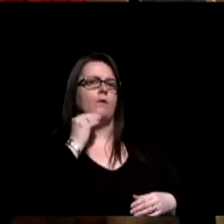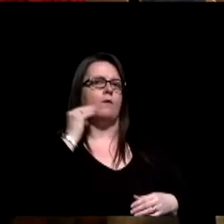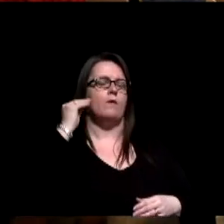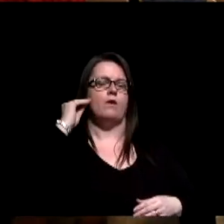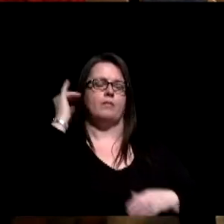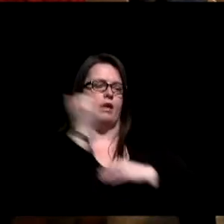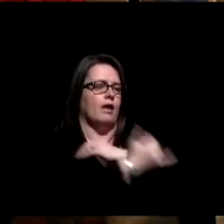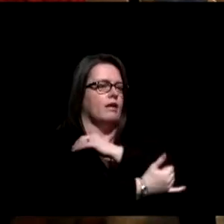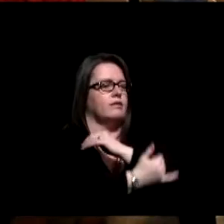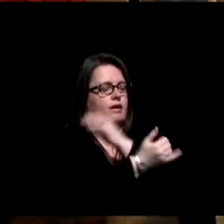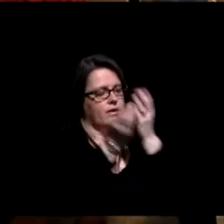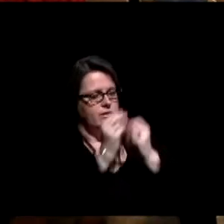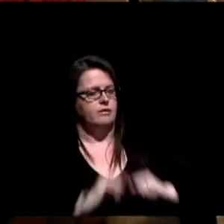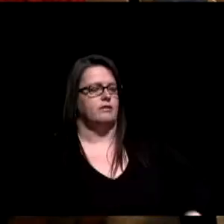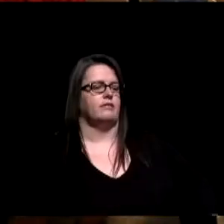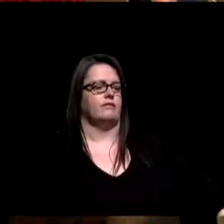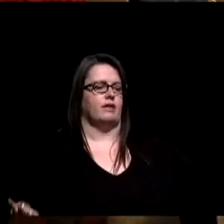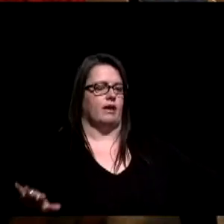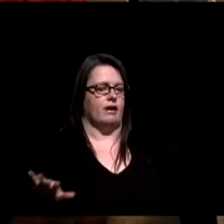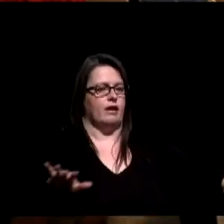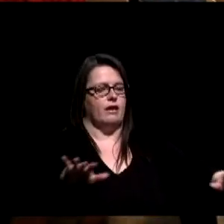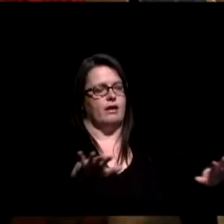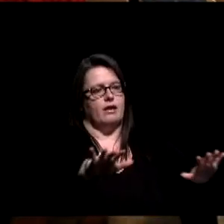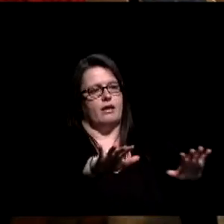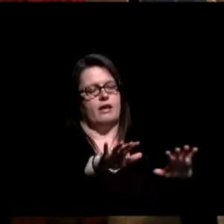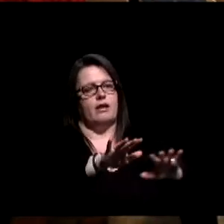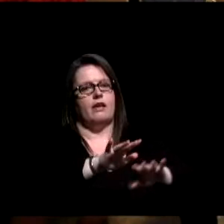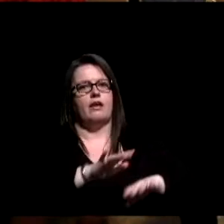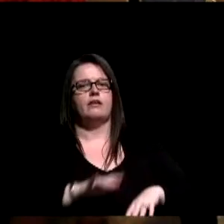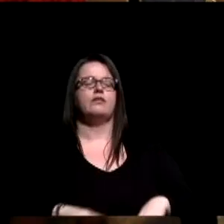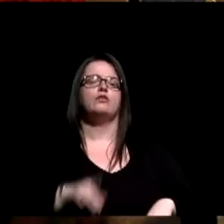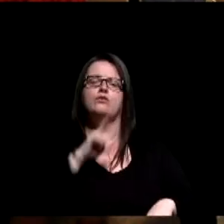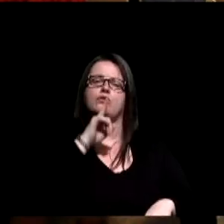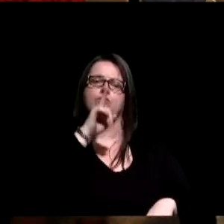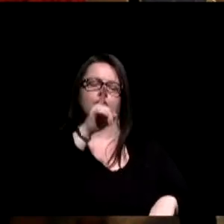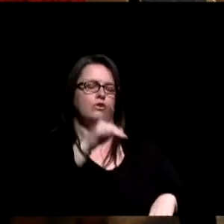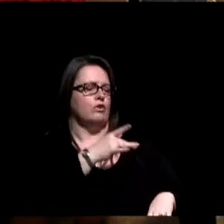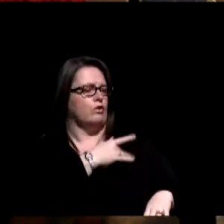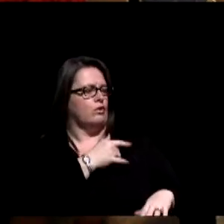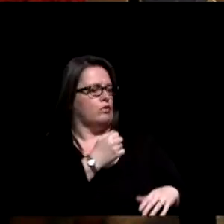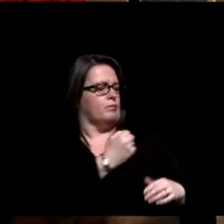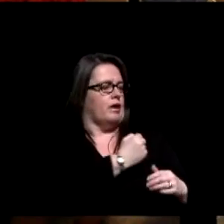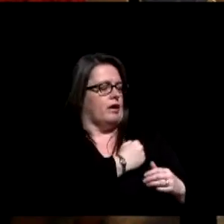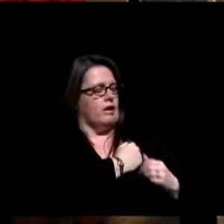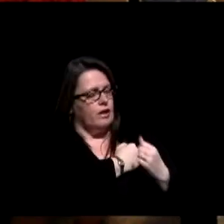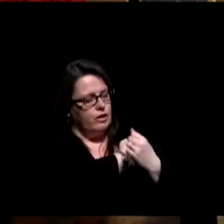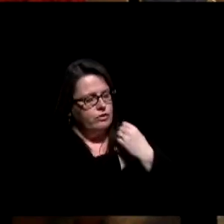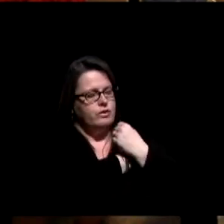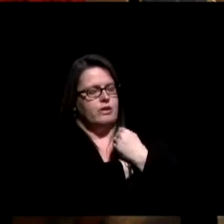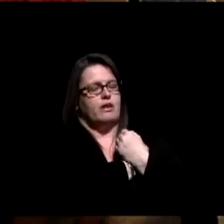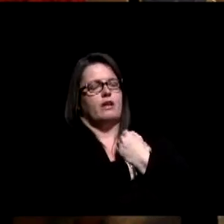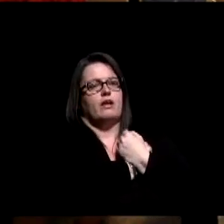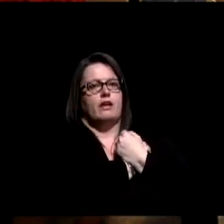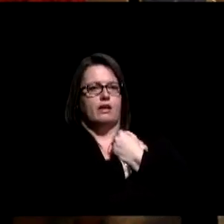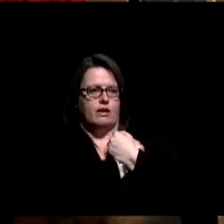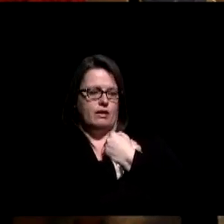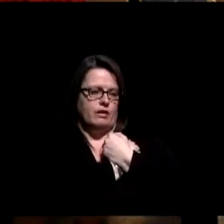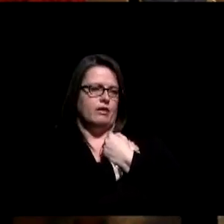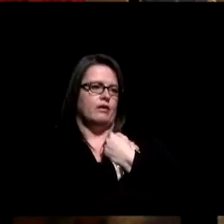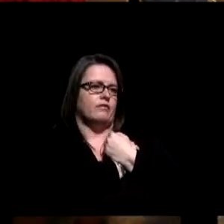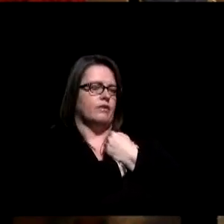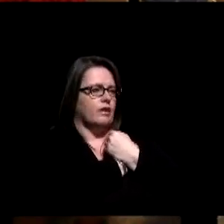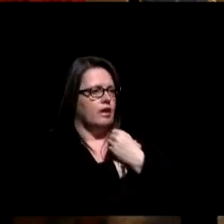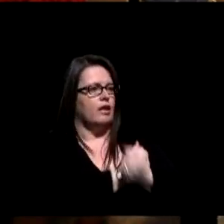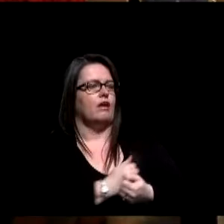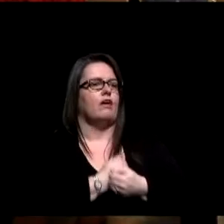our home and native land, true patriot